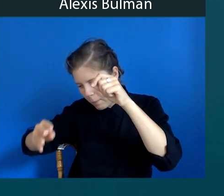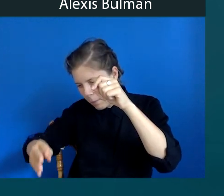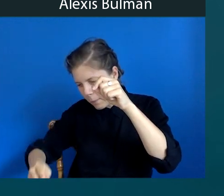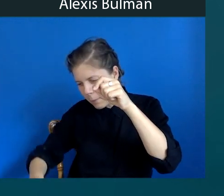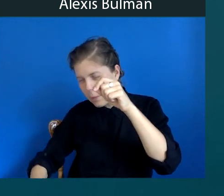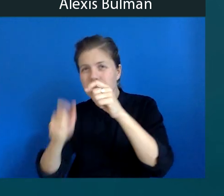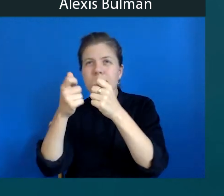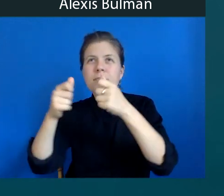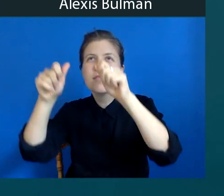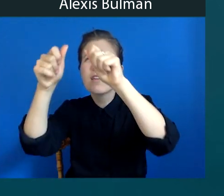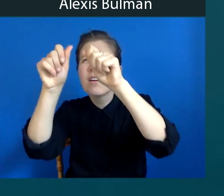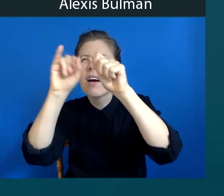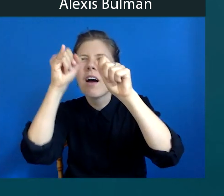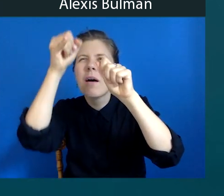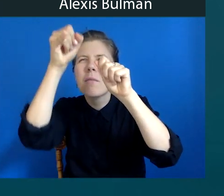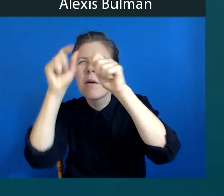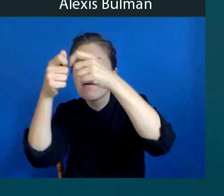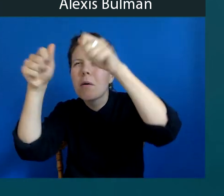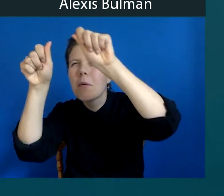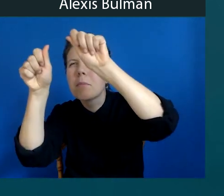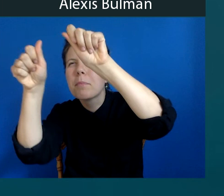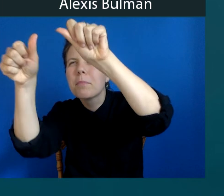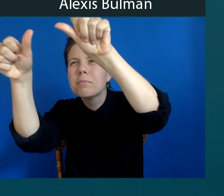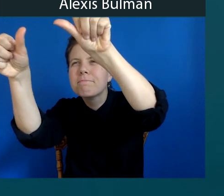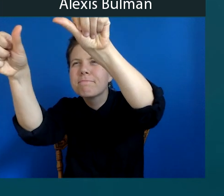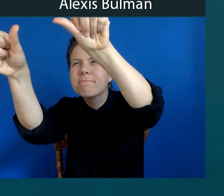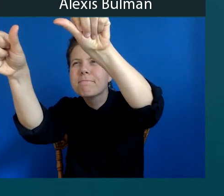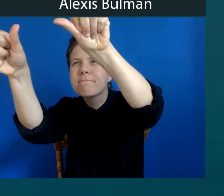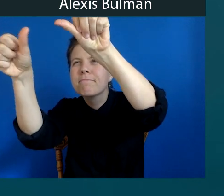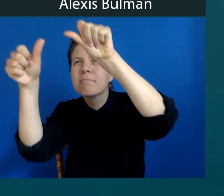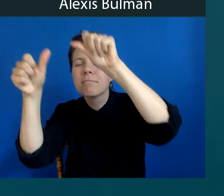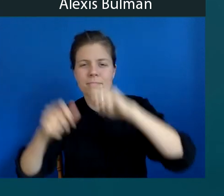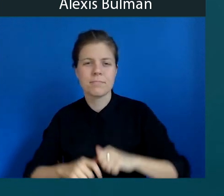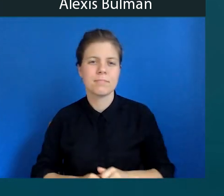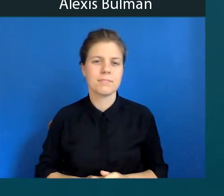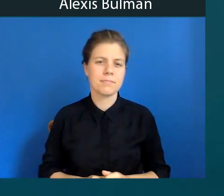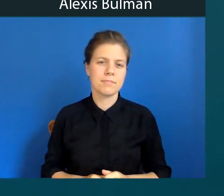She adheres the stitch to a pin-sized hole on the wall and presses it down with both thumbs.